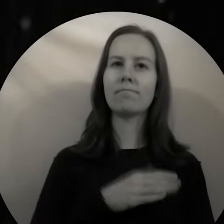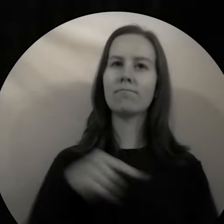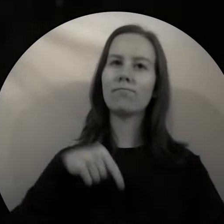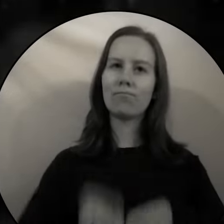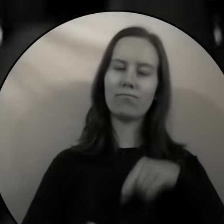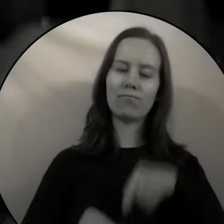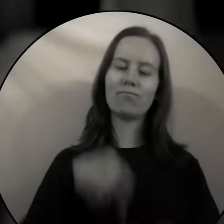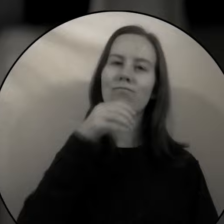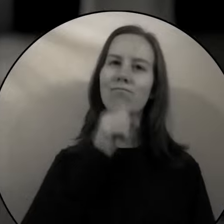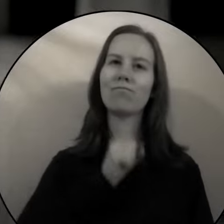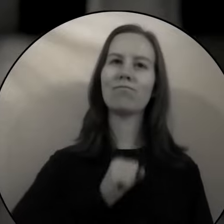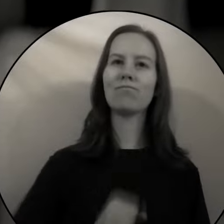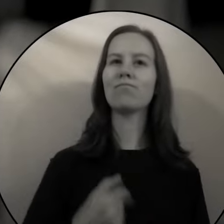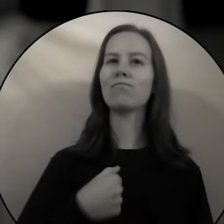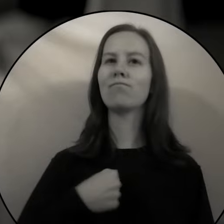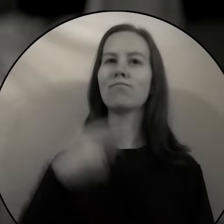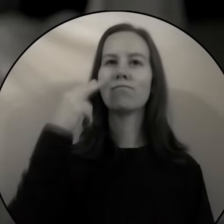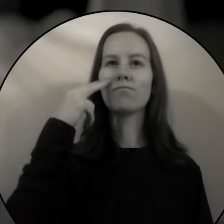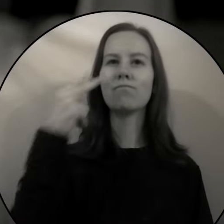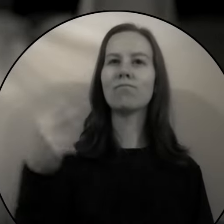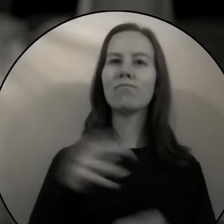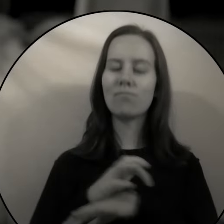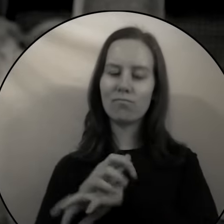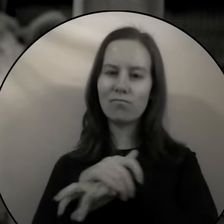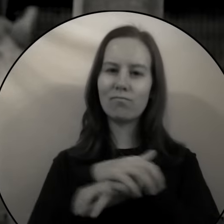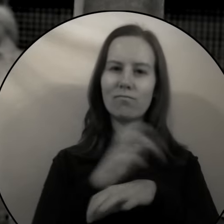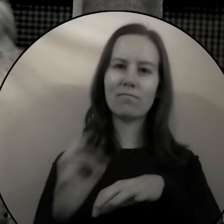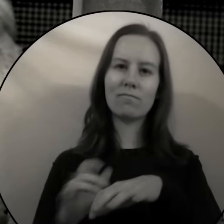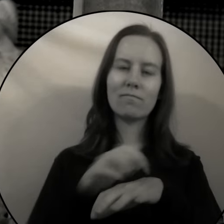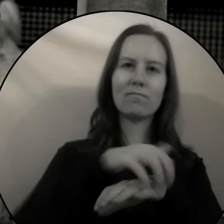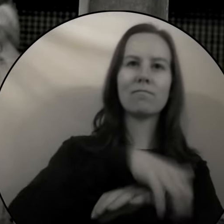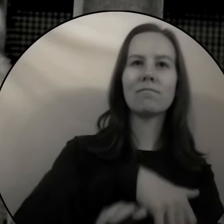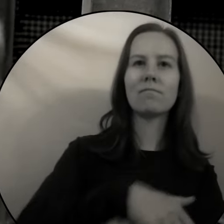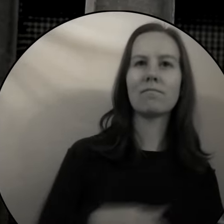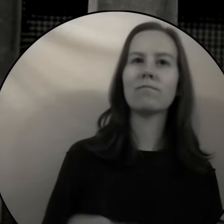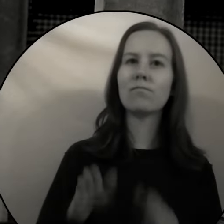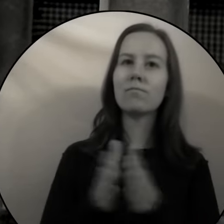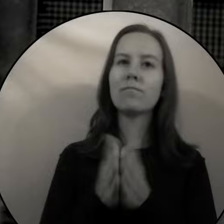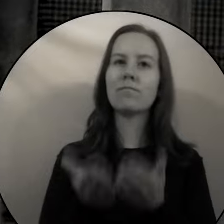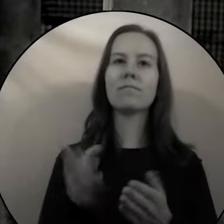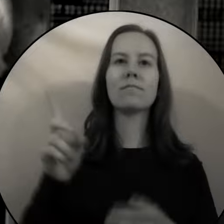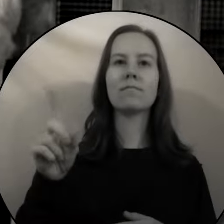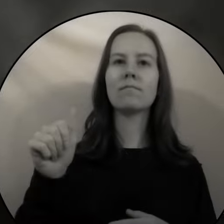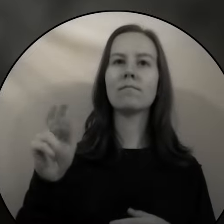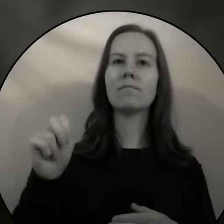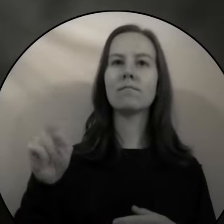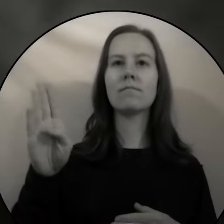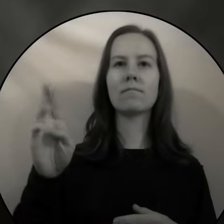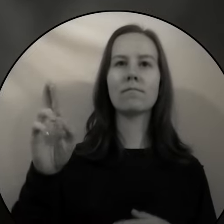I saw a spider Crawl across a rot Pair of tub Socks and Spin